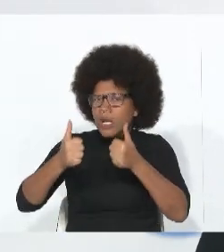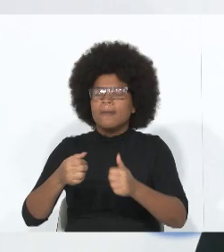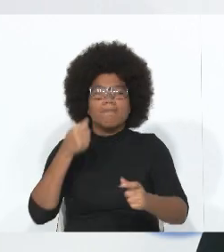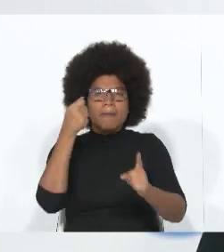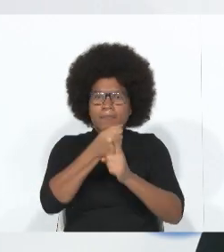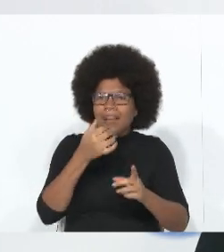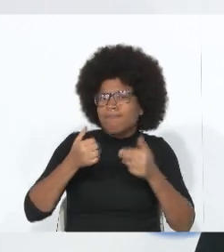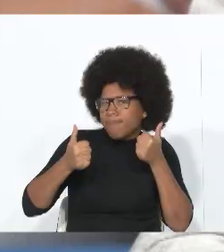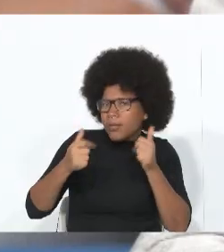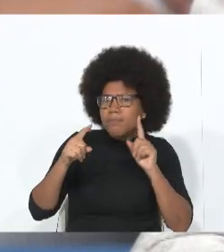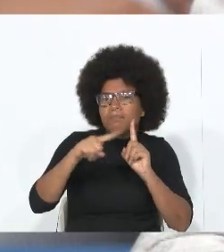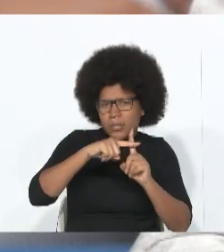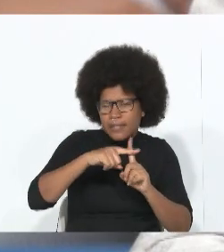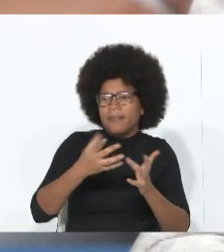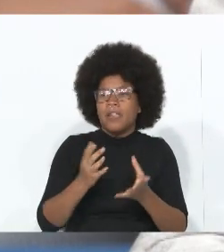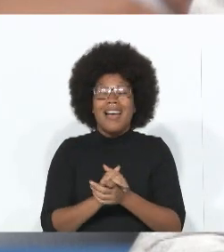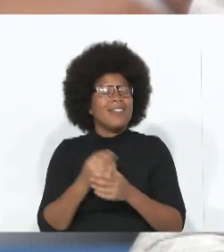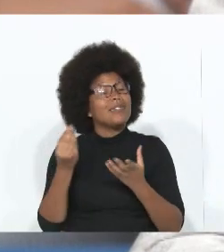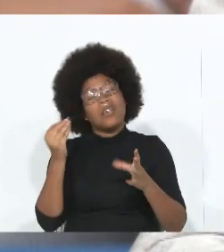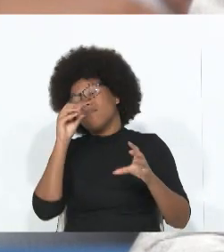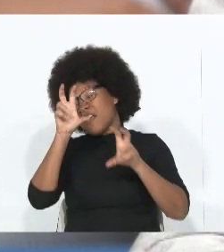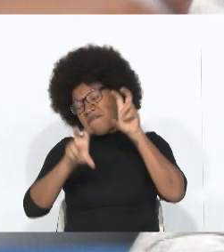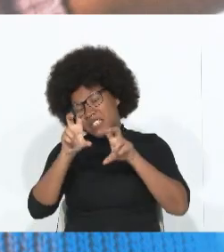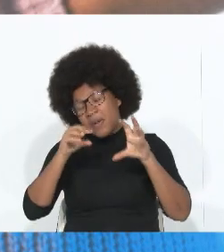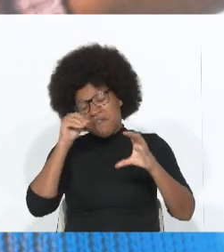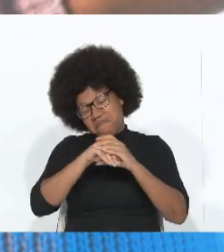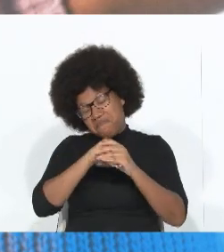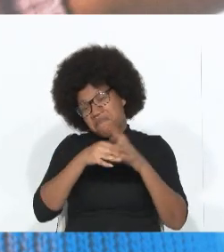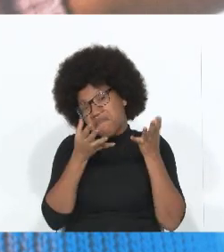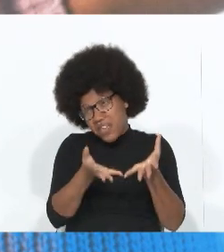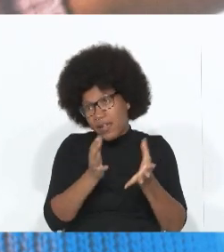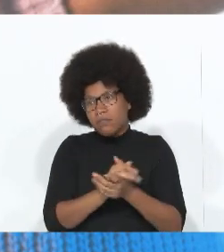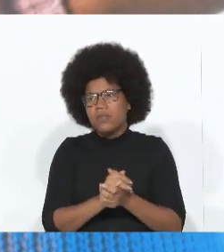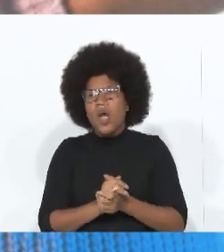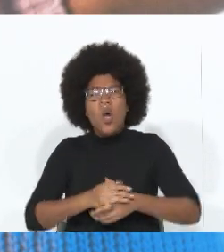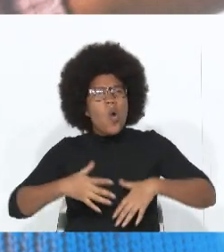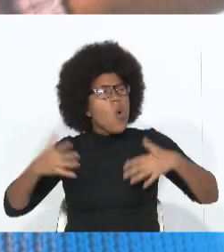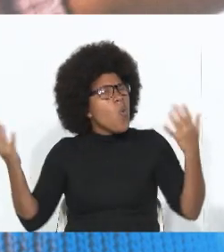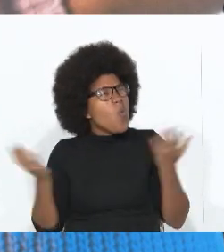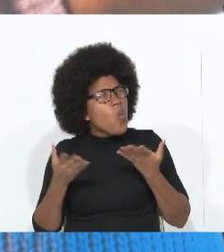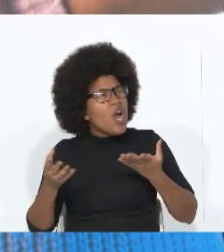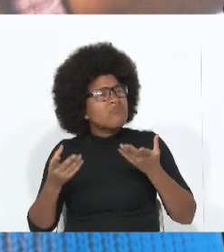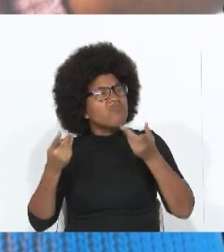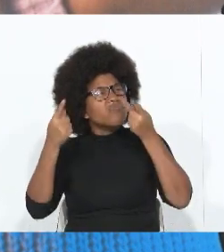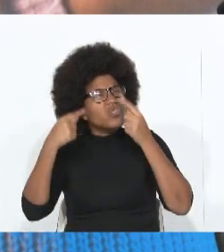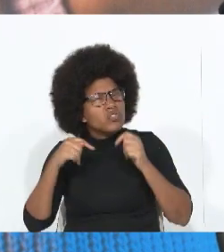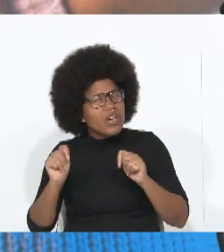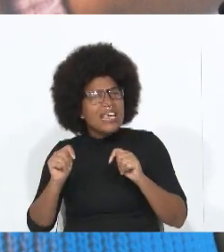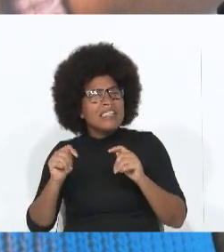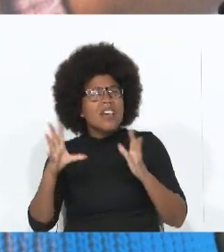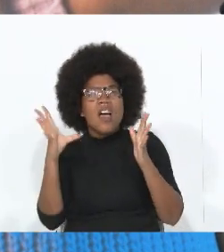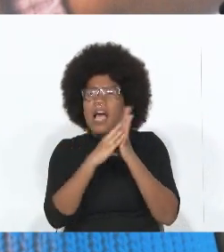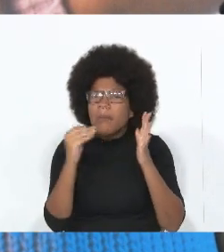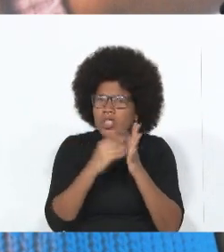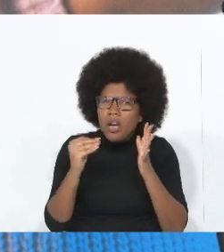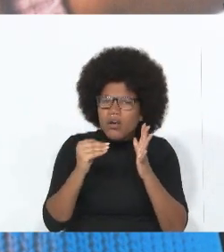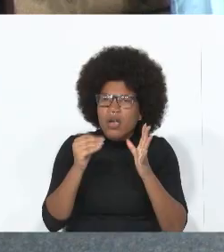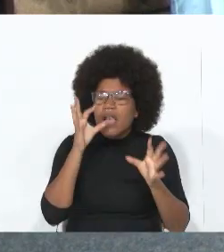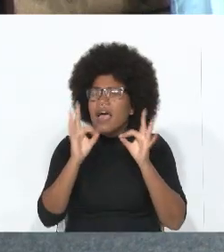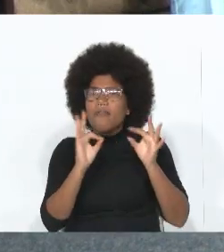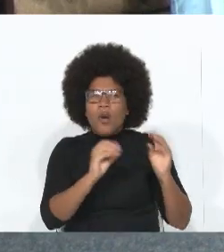bit of an investment. But what are we trying to capture? If we are talking about moving local